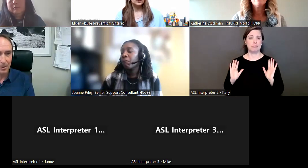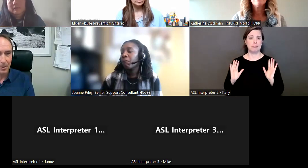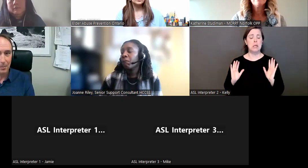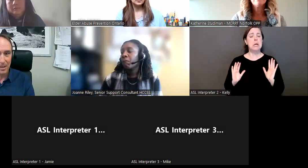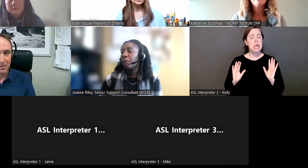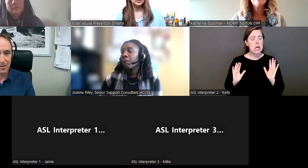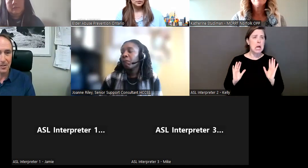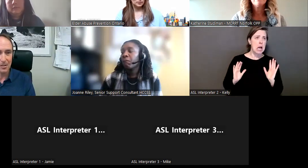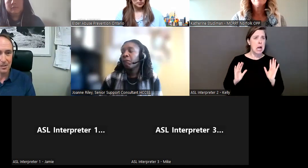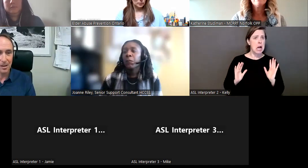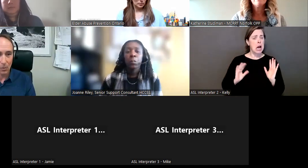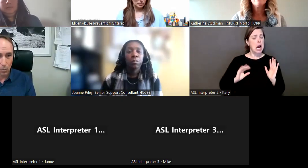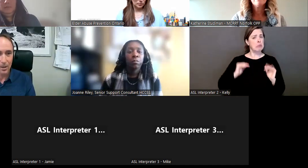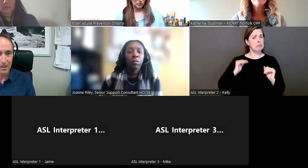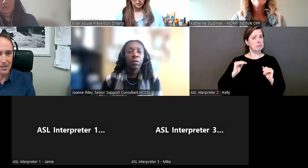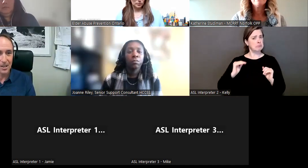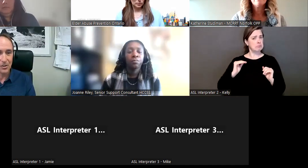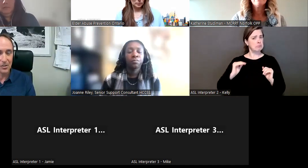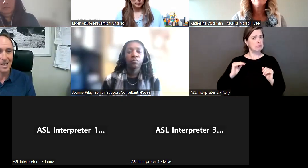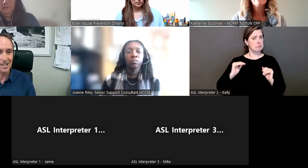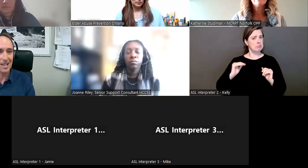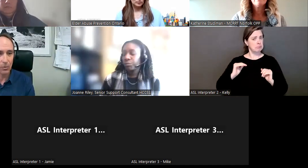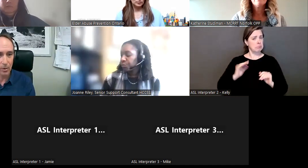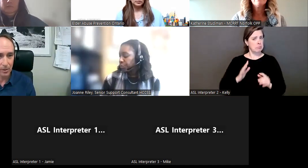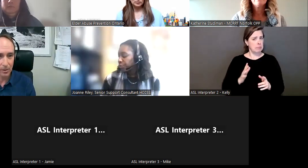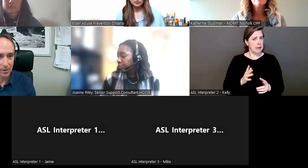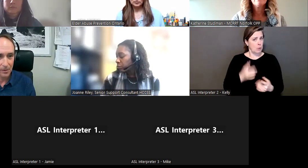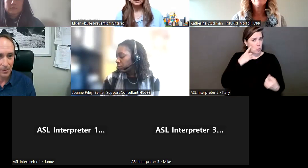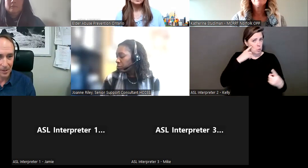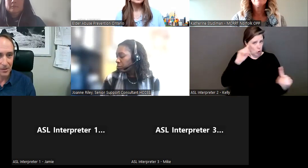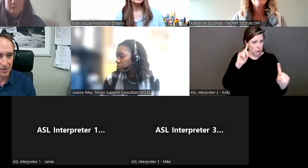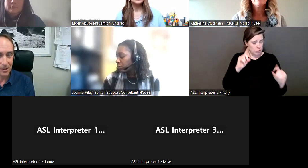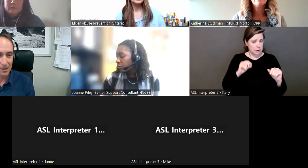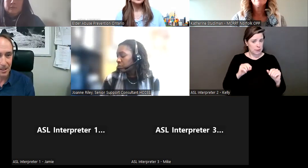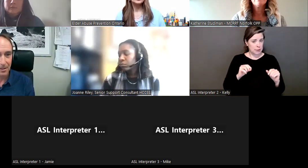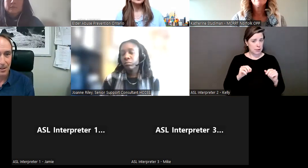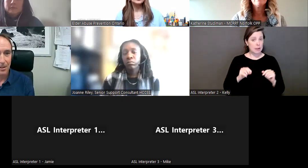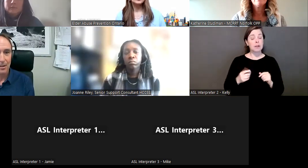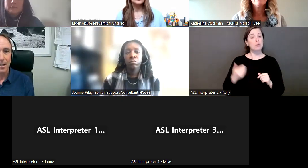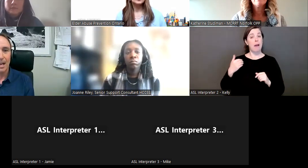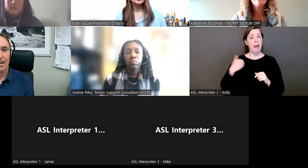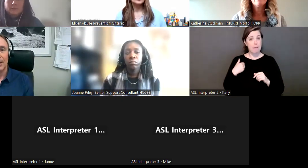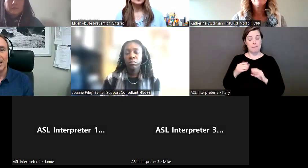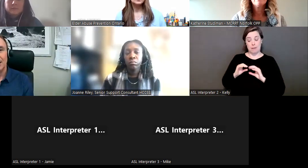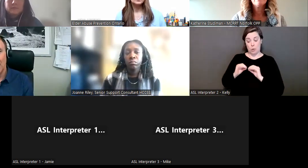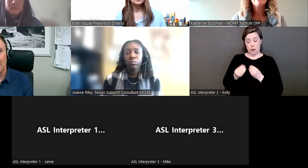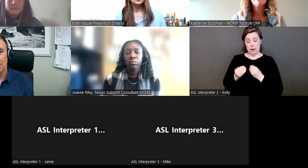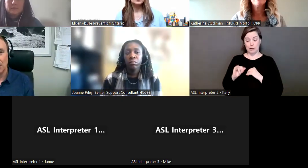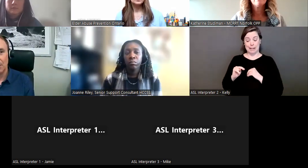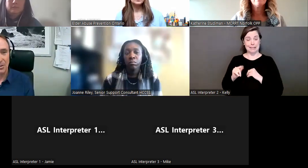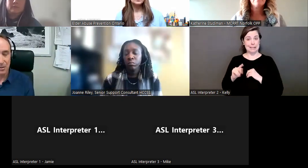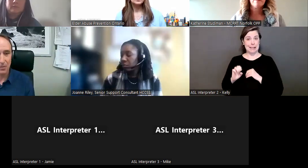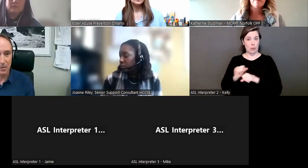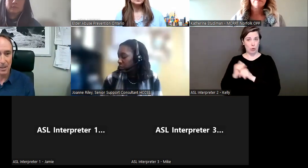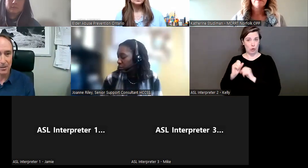sustainable because it's our organization's intake worker that does this intake. And the case